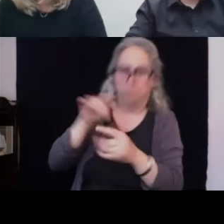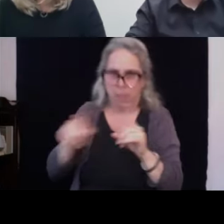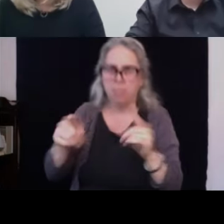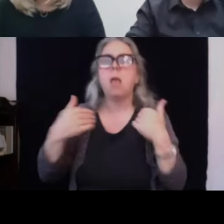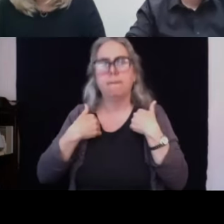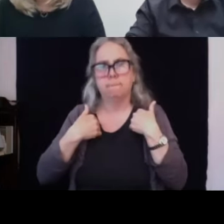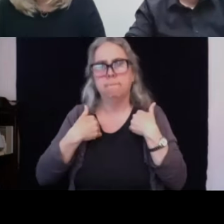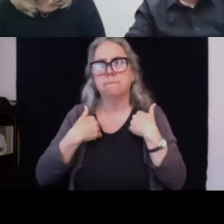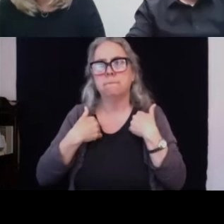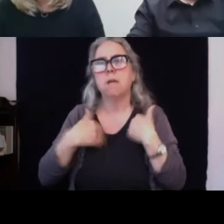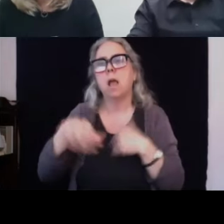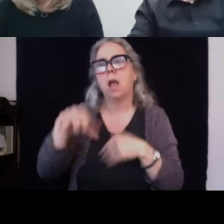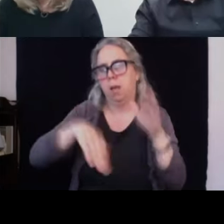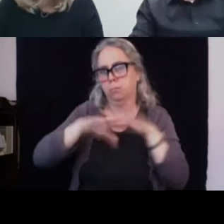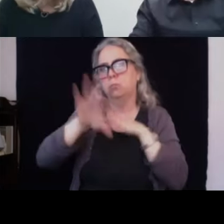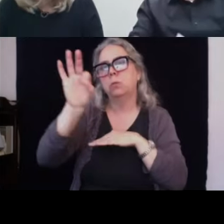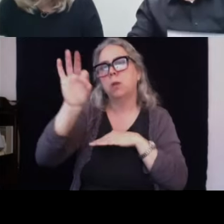90 days to do that.